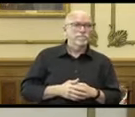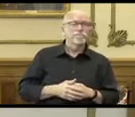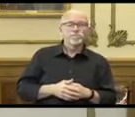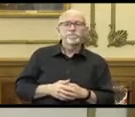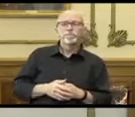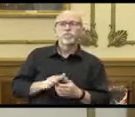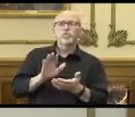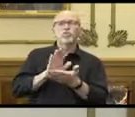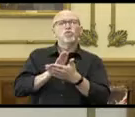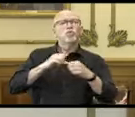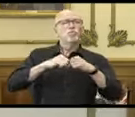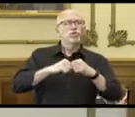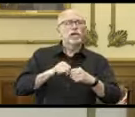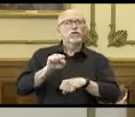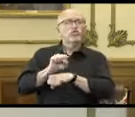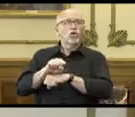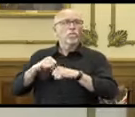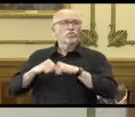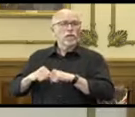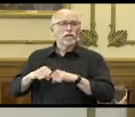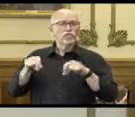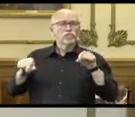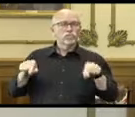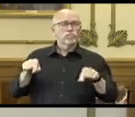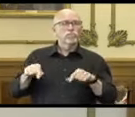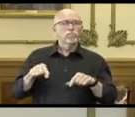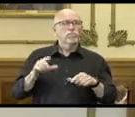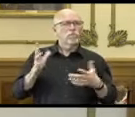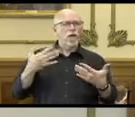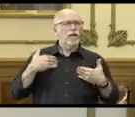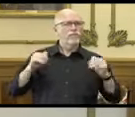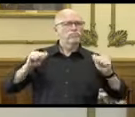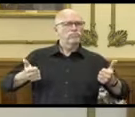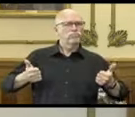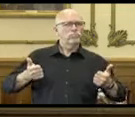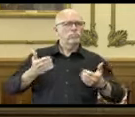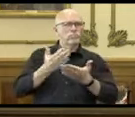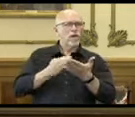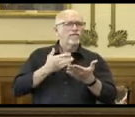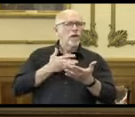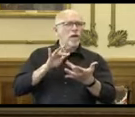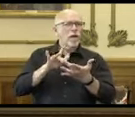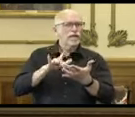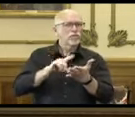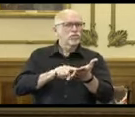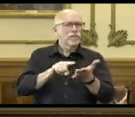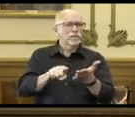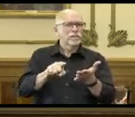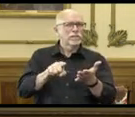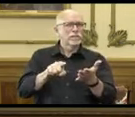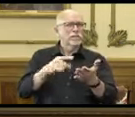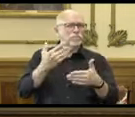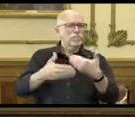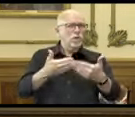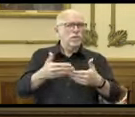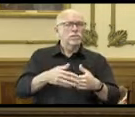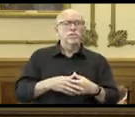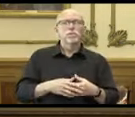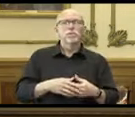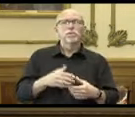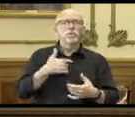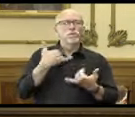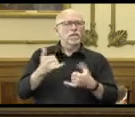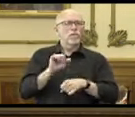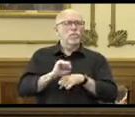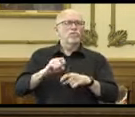School protections and job protections are in place as part of the contact tracing protocol, and we are working